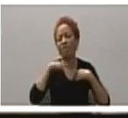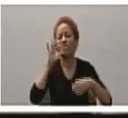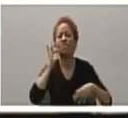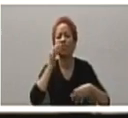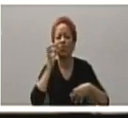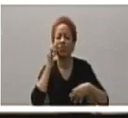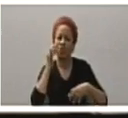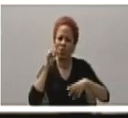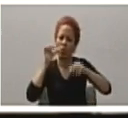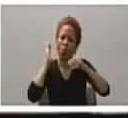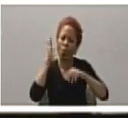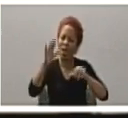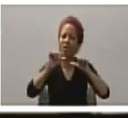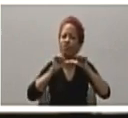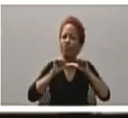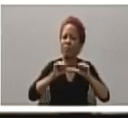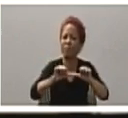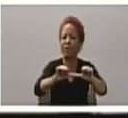John 15:16.